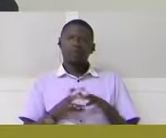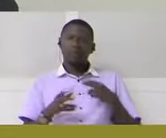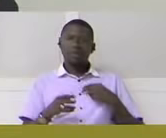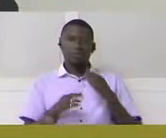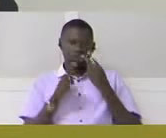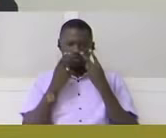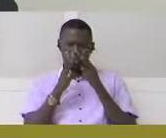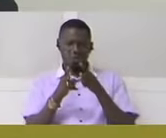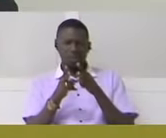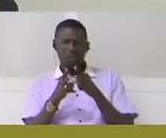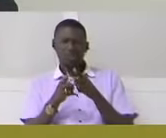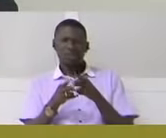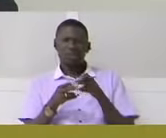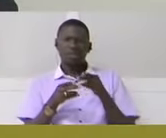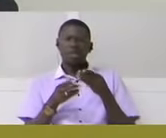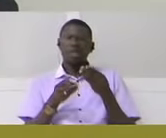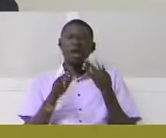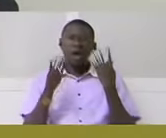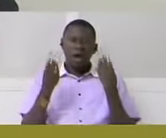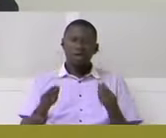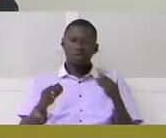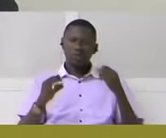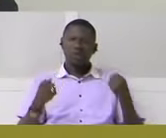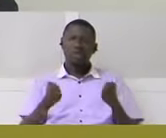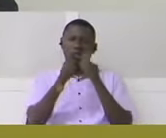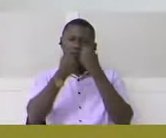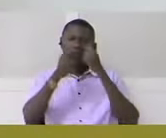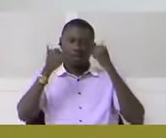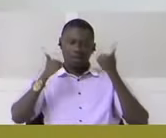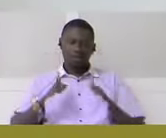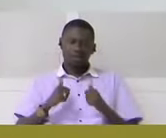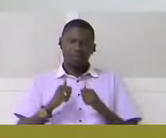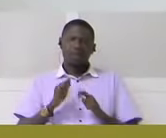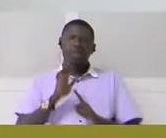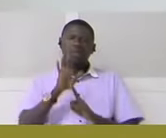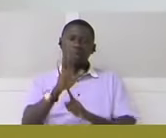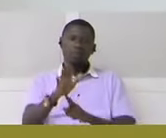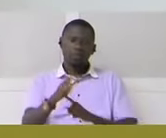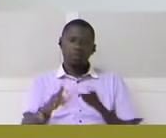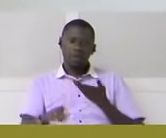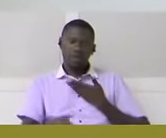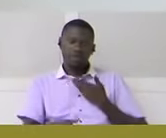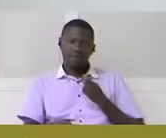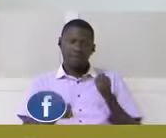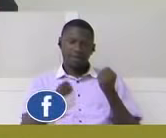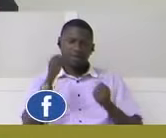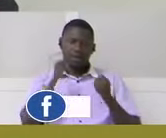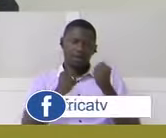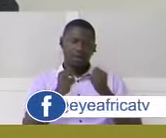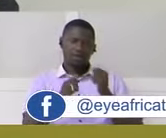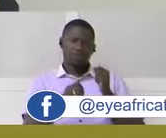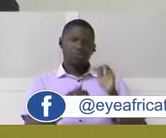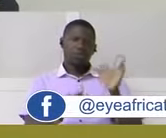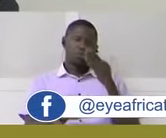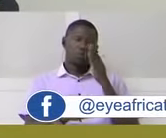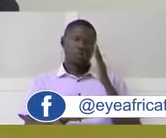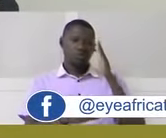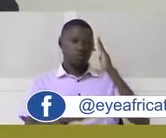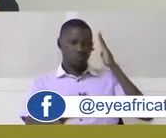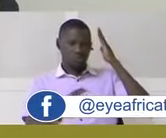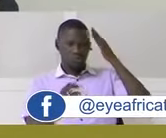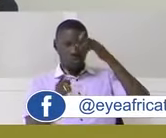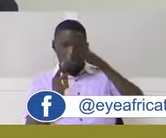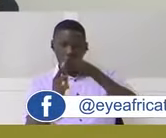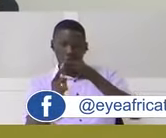yeme itandi ni olanya itandi bang. You have a car that is going towards Banjul. Yemo to soto membe tilindi kabita kam